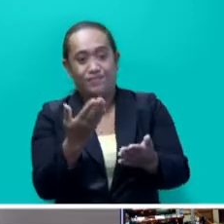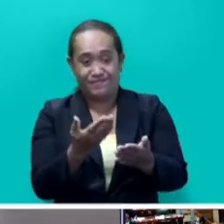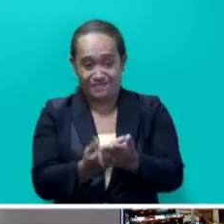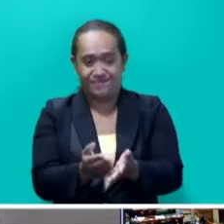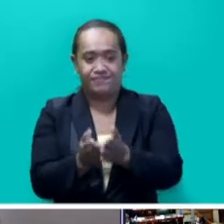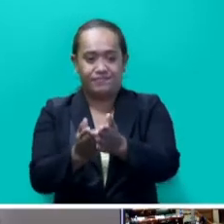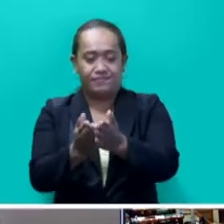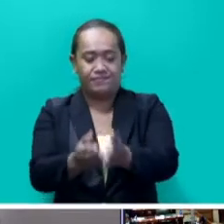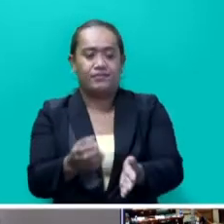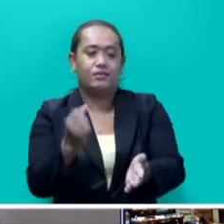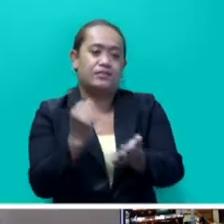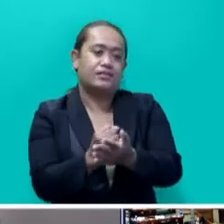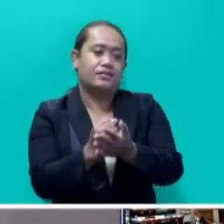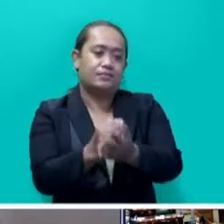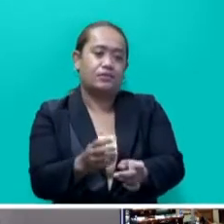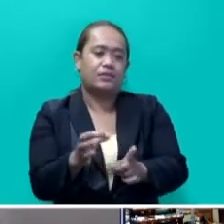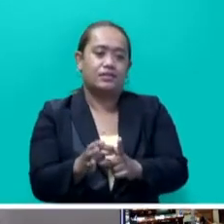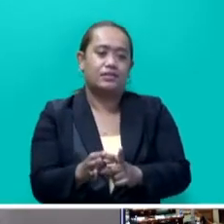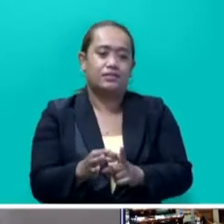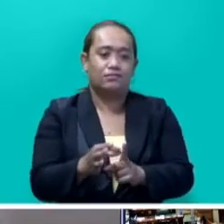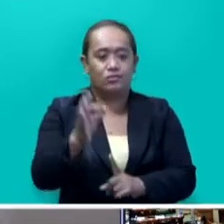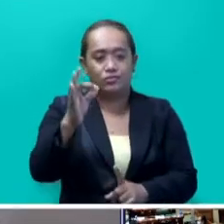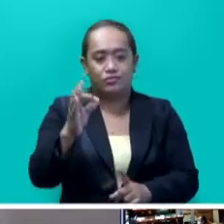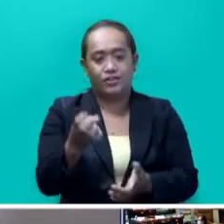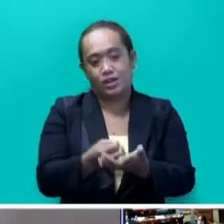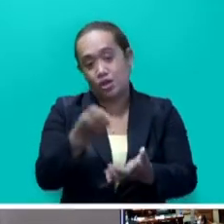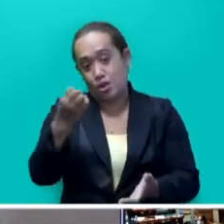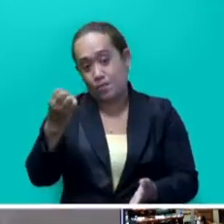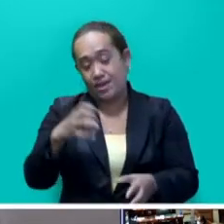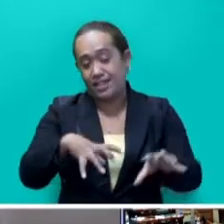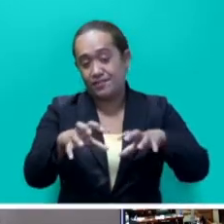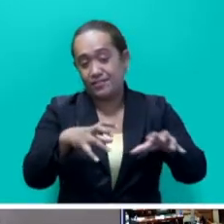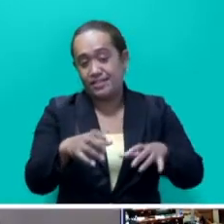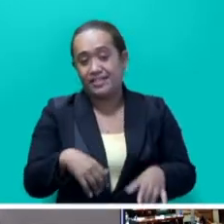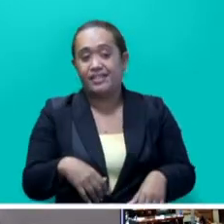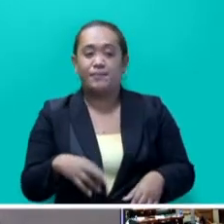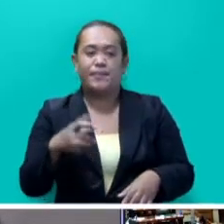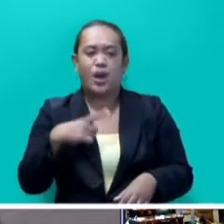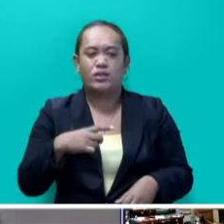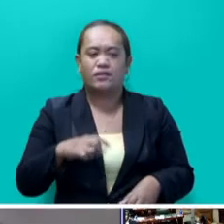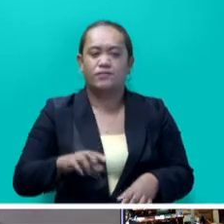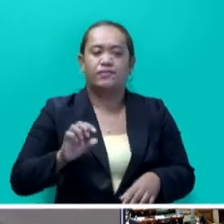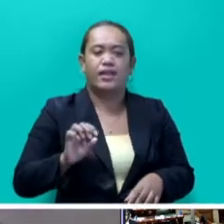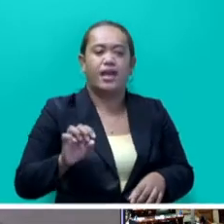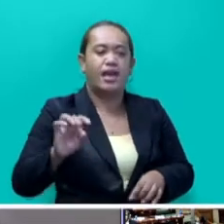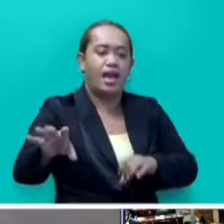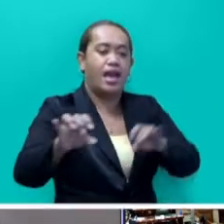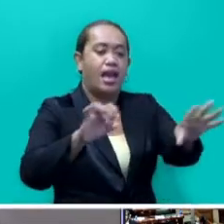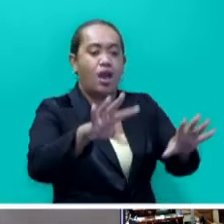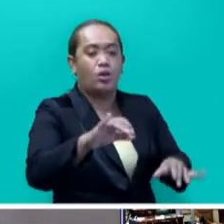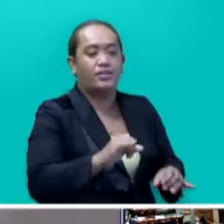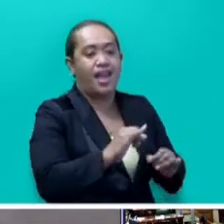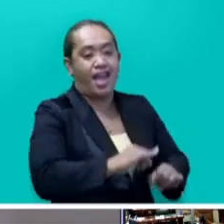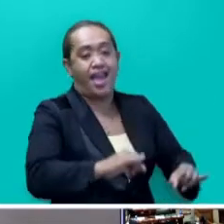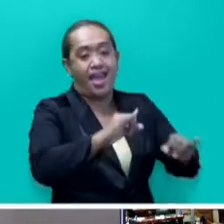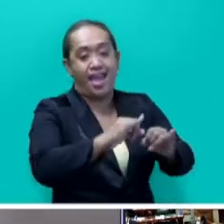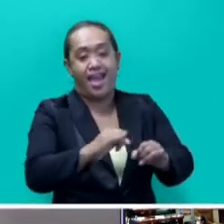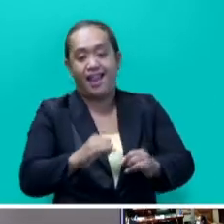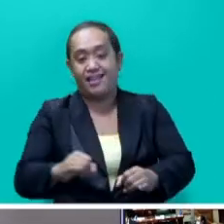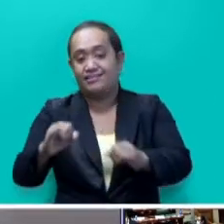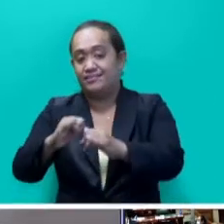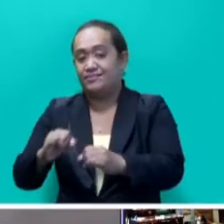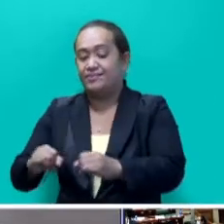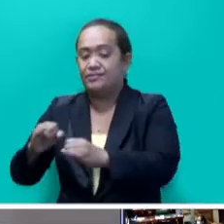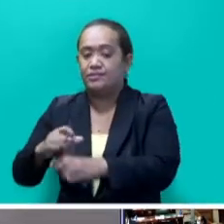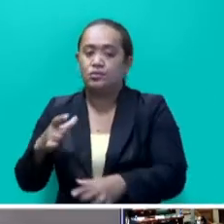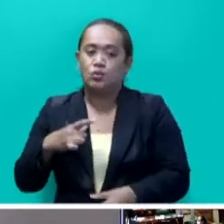which will support increased economic activity in the outer islands. It allows the amendments also allow that will permit foreign ships, as